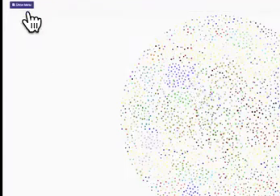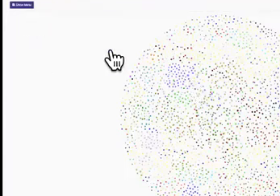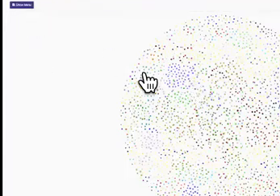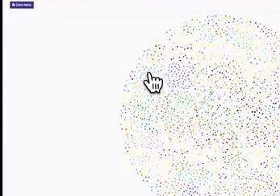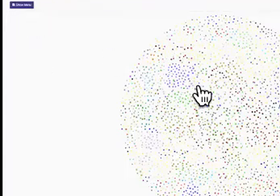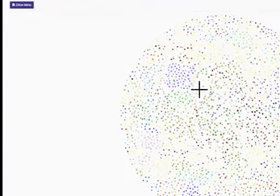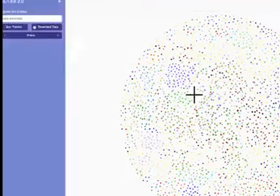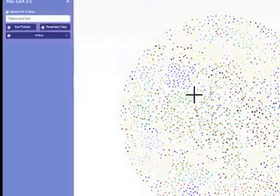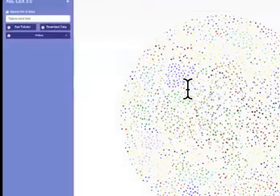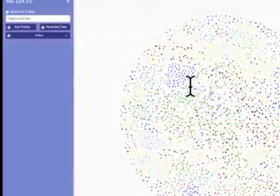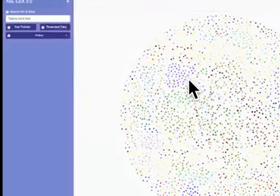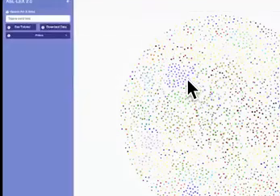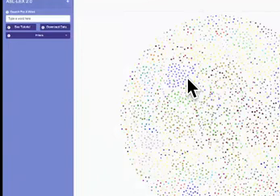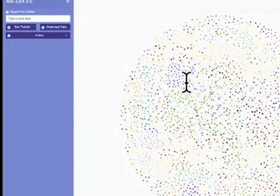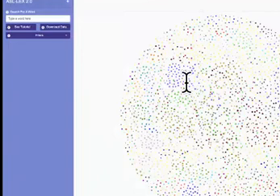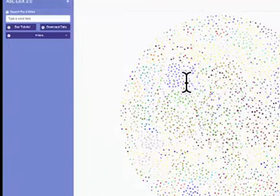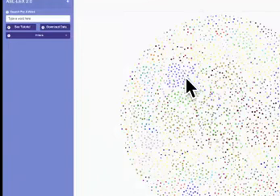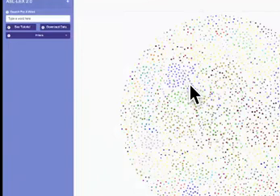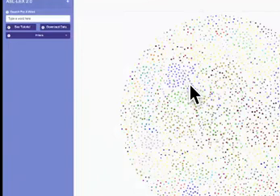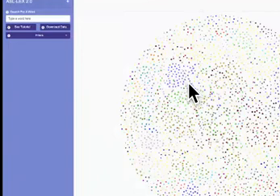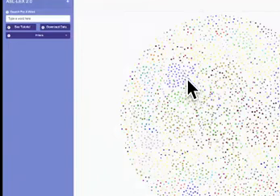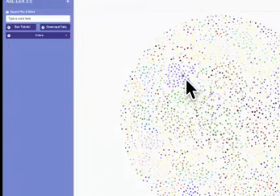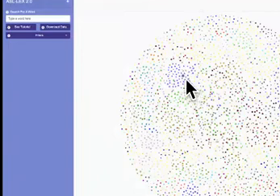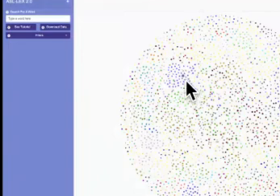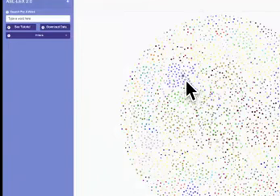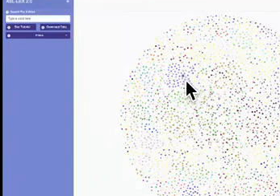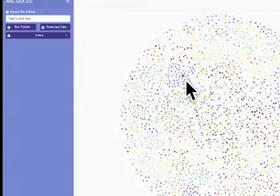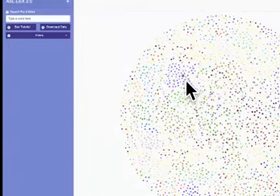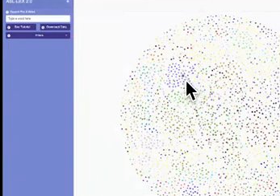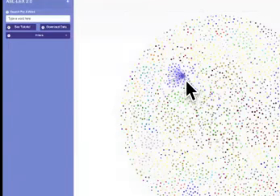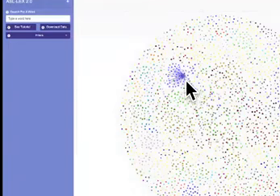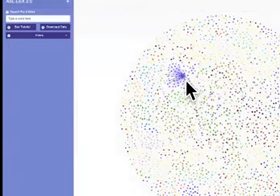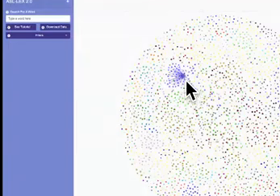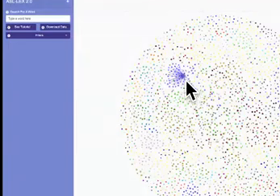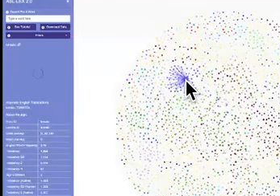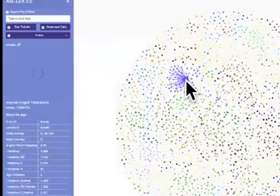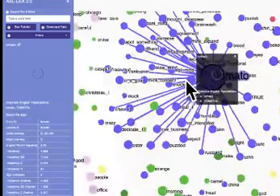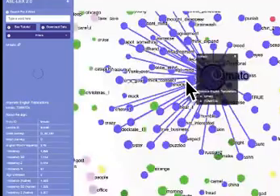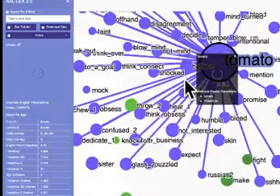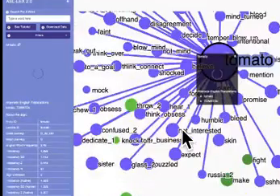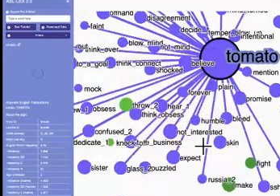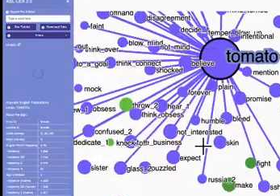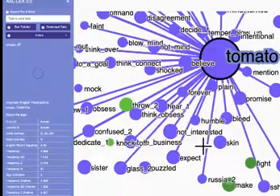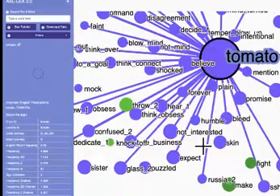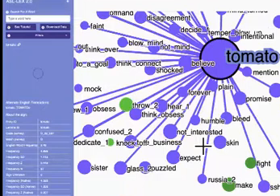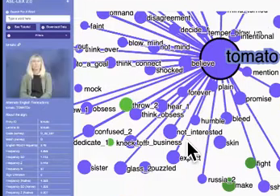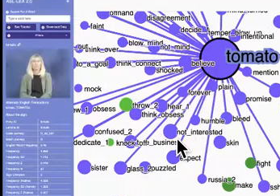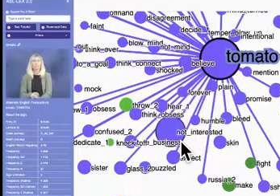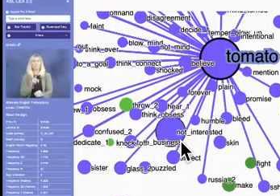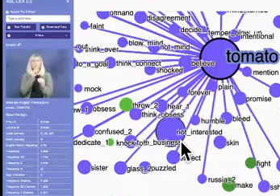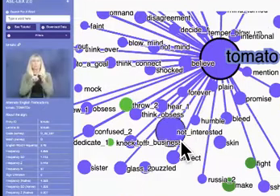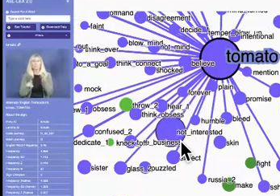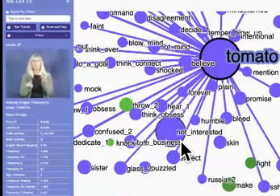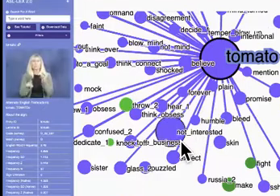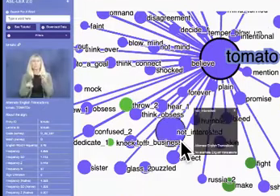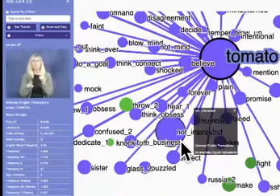menu, and I can pick a dot and I'm going to get the sign